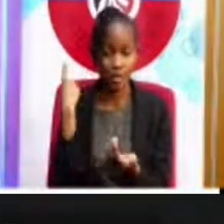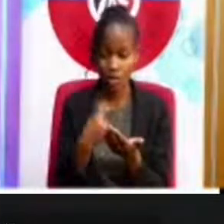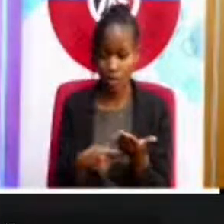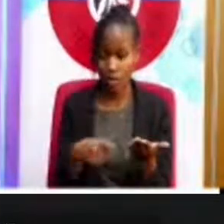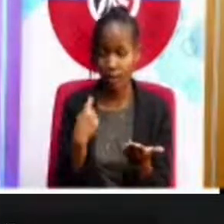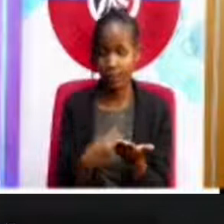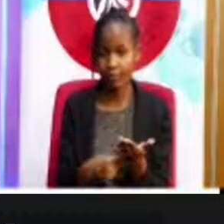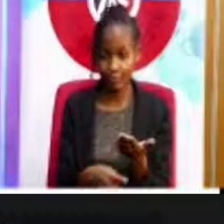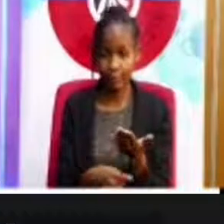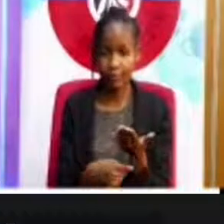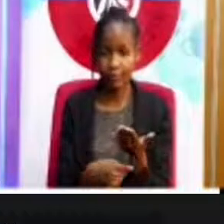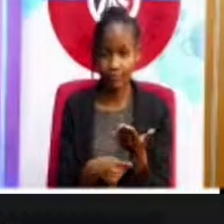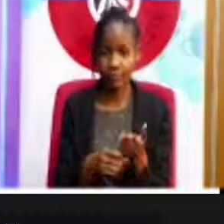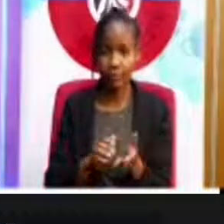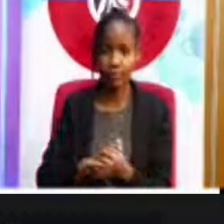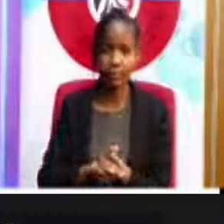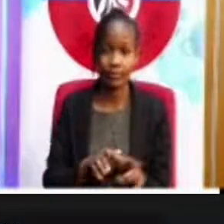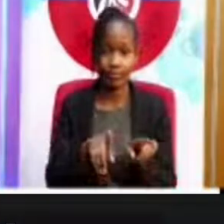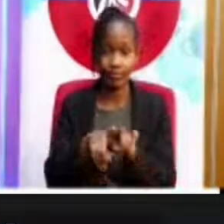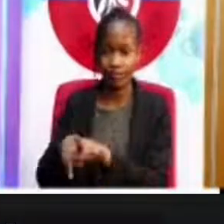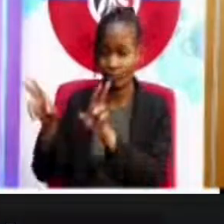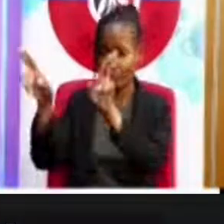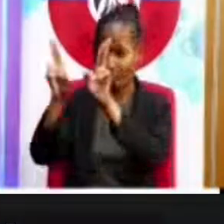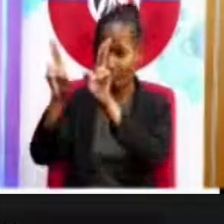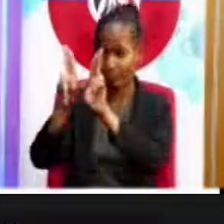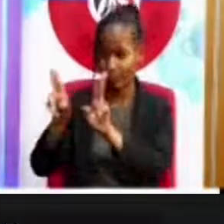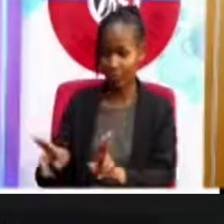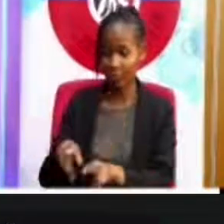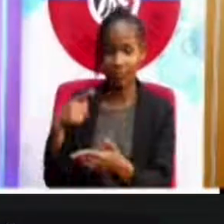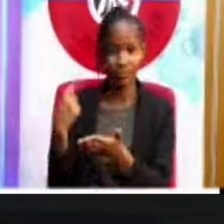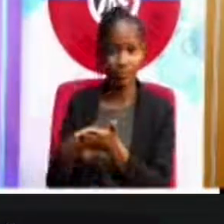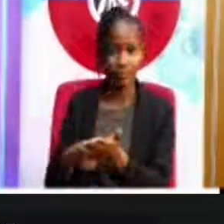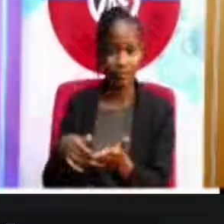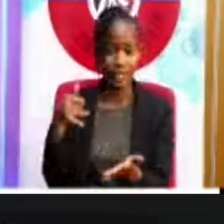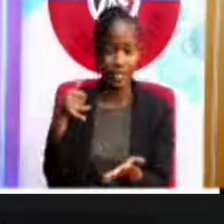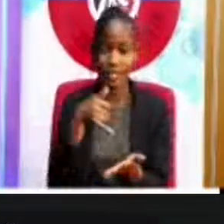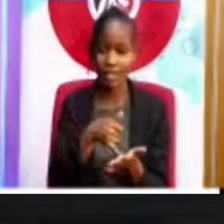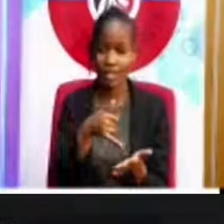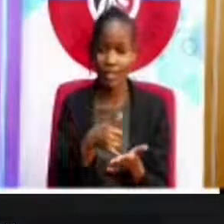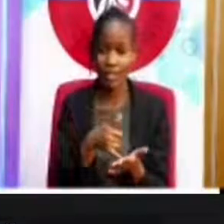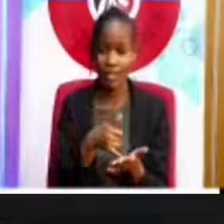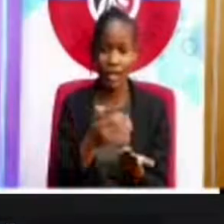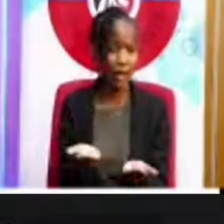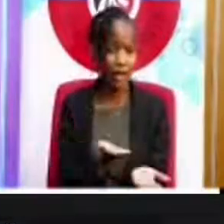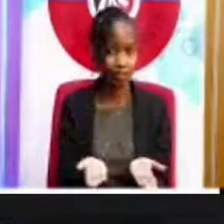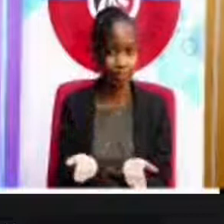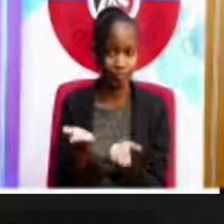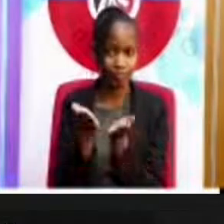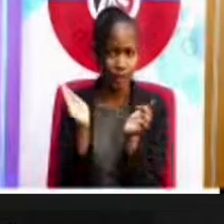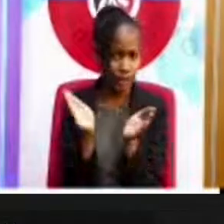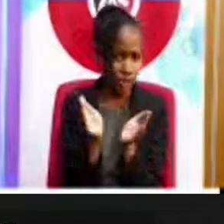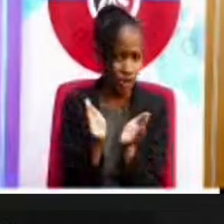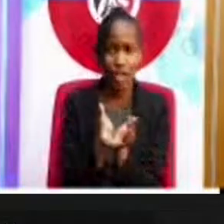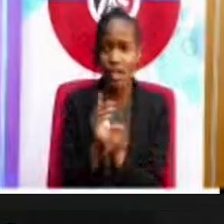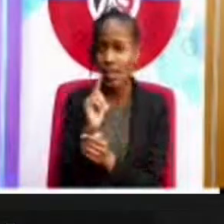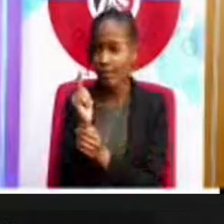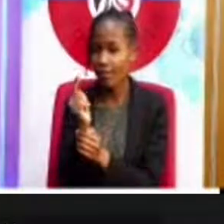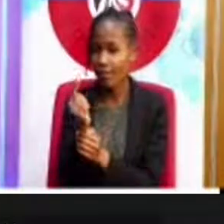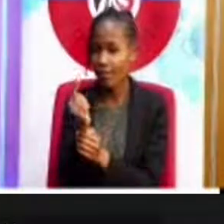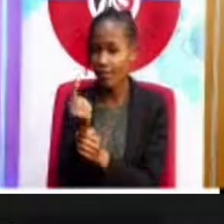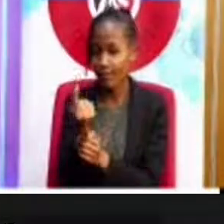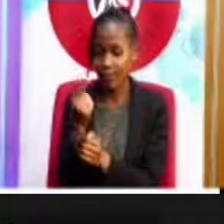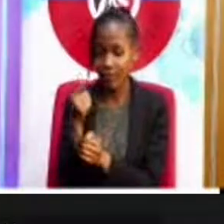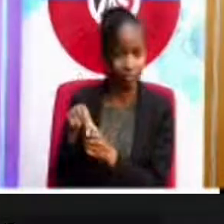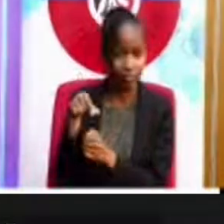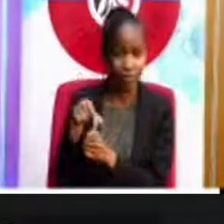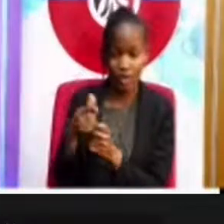revenues. Also, the international taxes improved slightly in the first quarter. Now, let me share with you